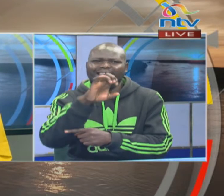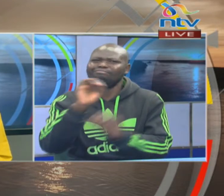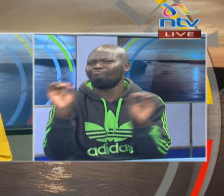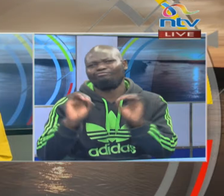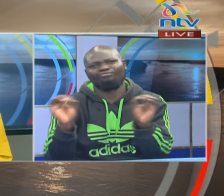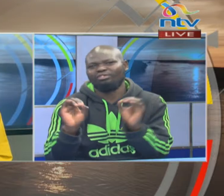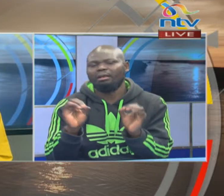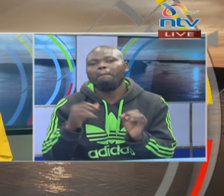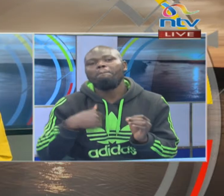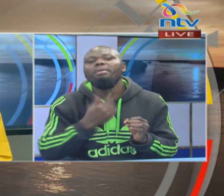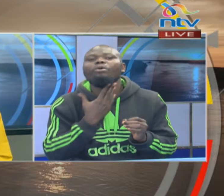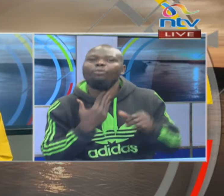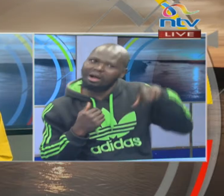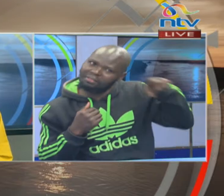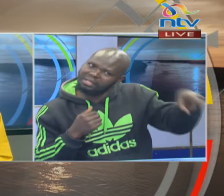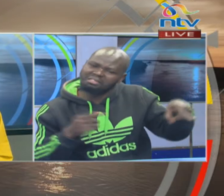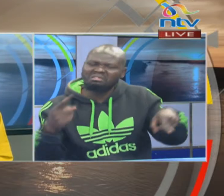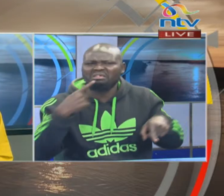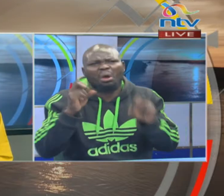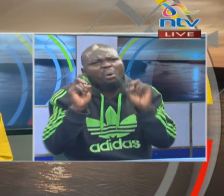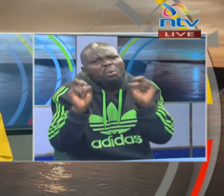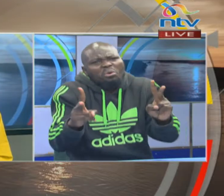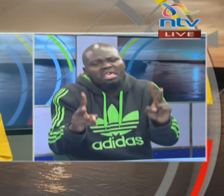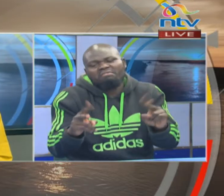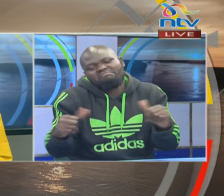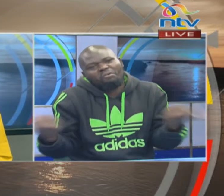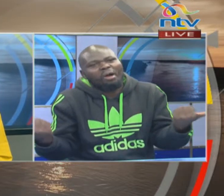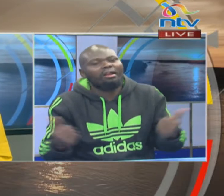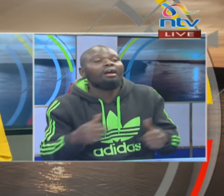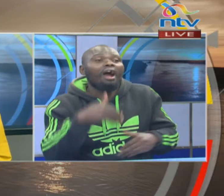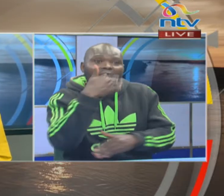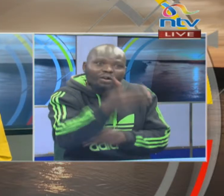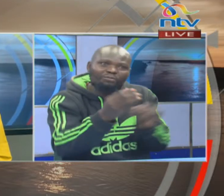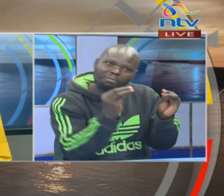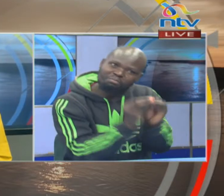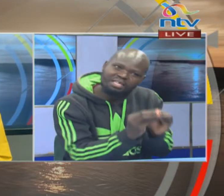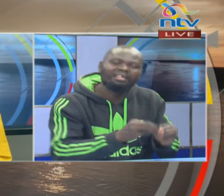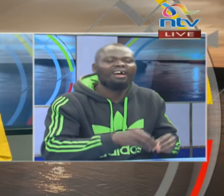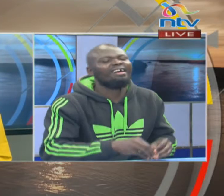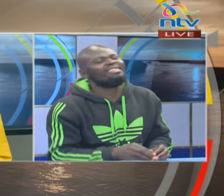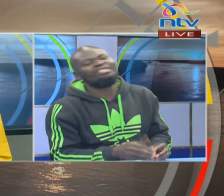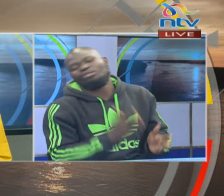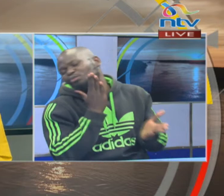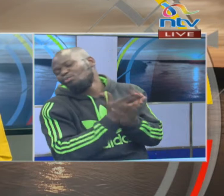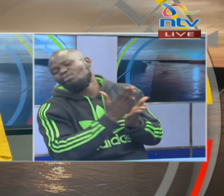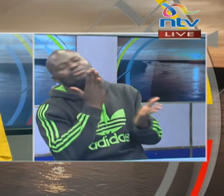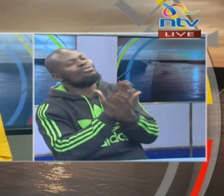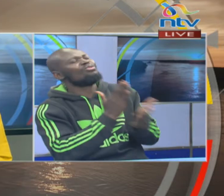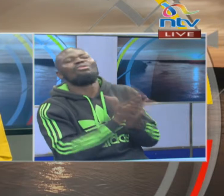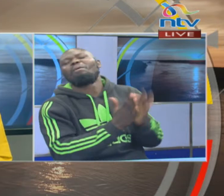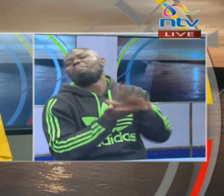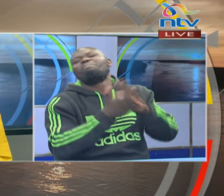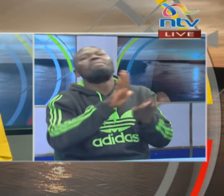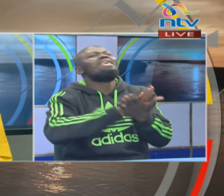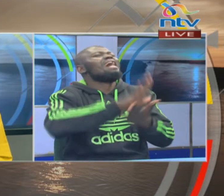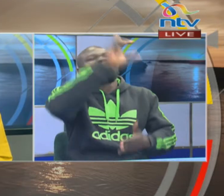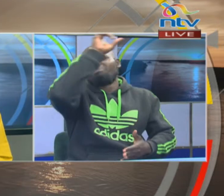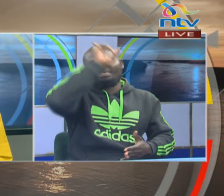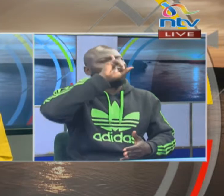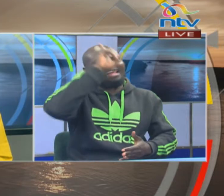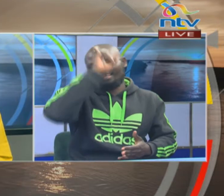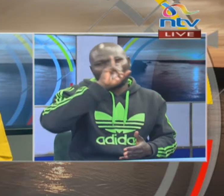And you see, both of us, we were there and we agreed. And after we met with the parents and